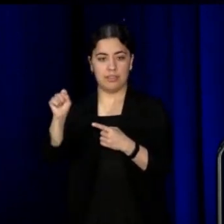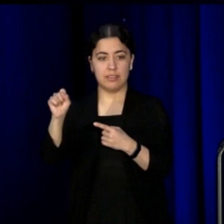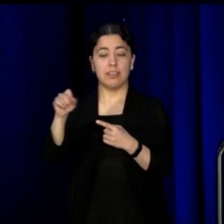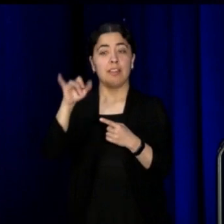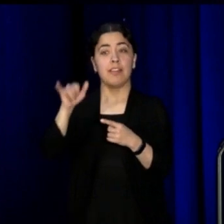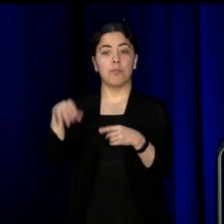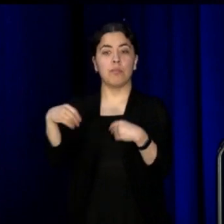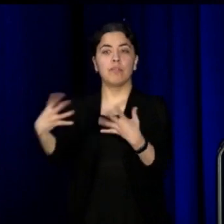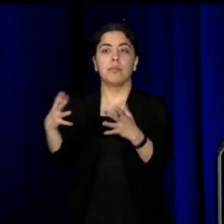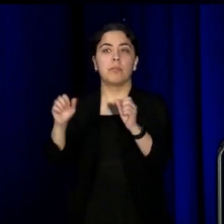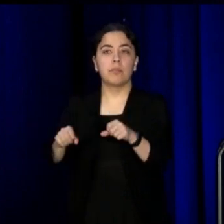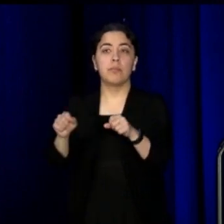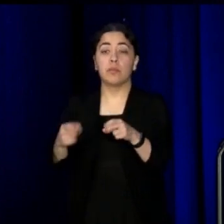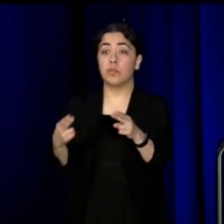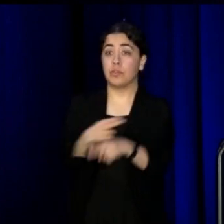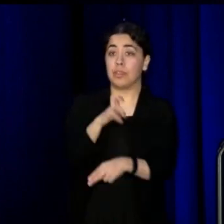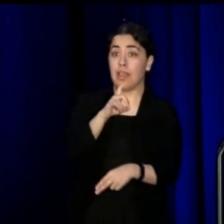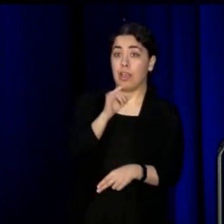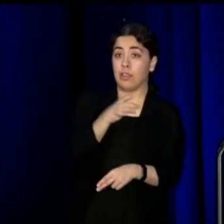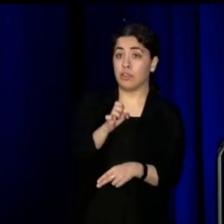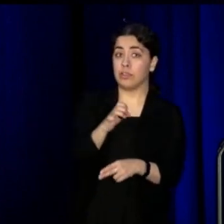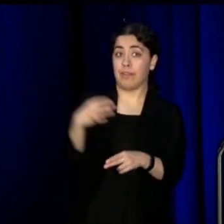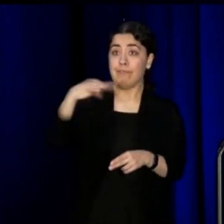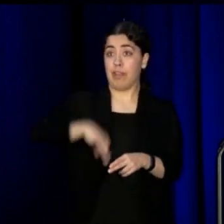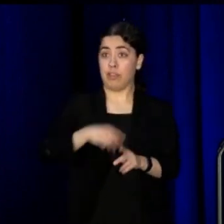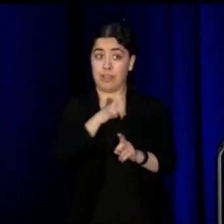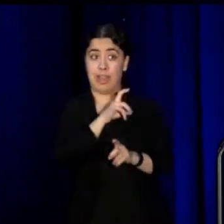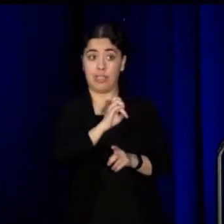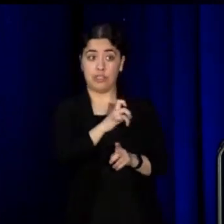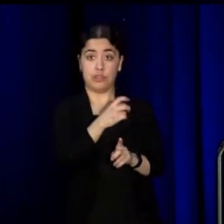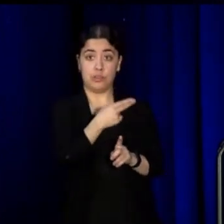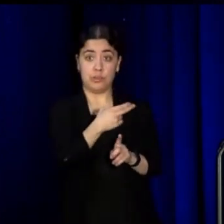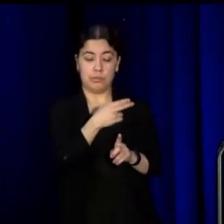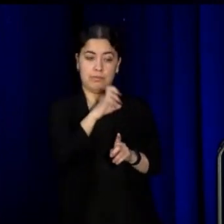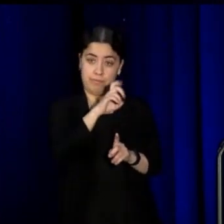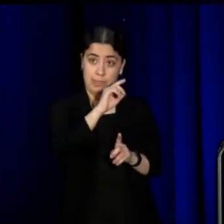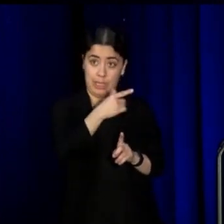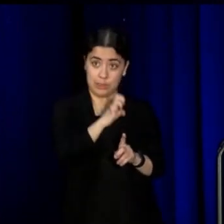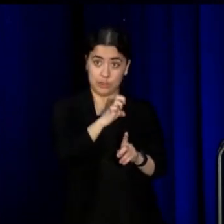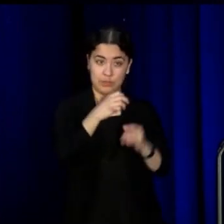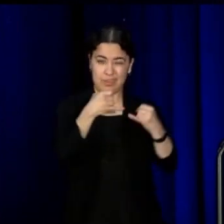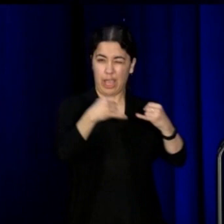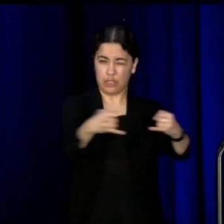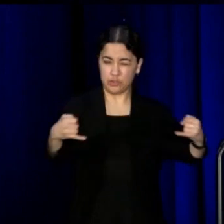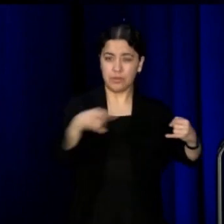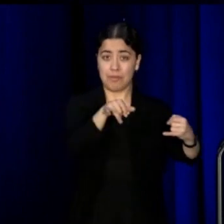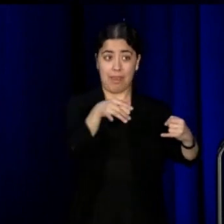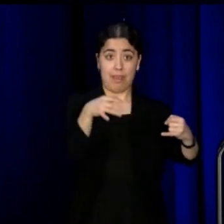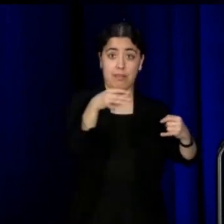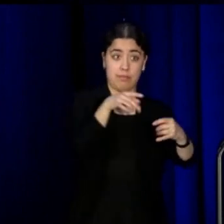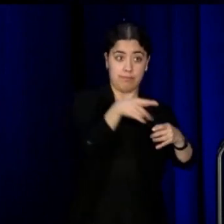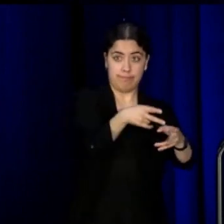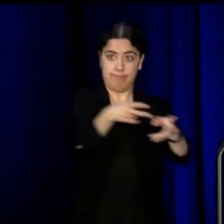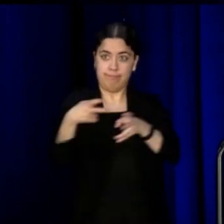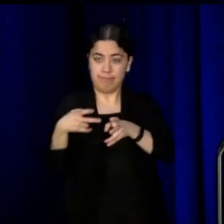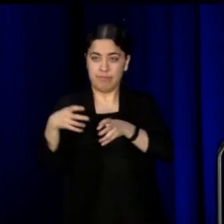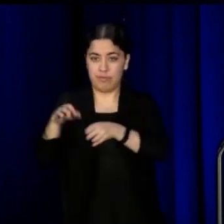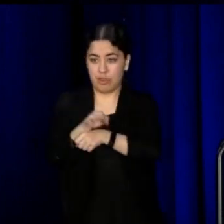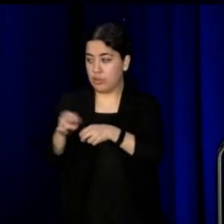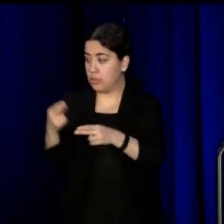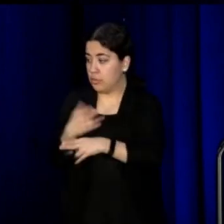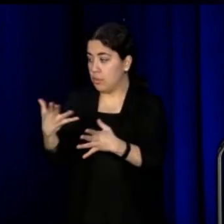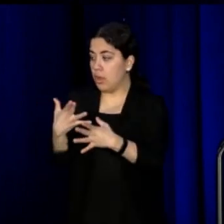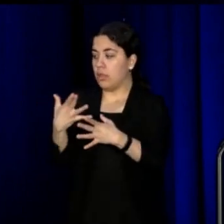using the edge or getting the advantages of the edge using edge functions, which are serverless scripts that execute